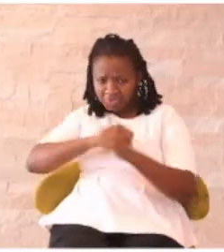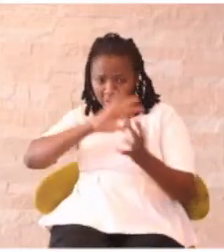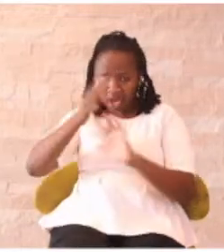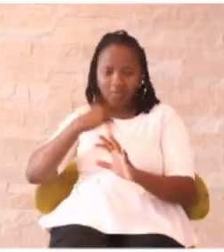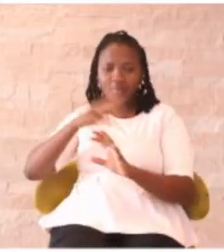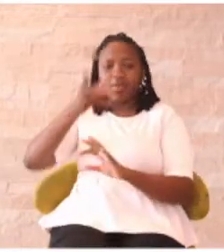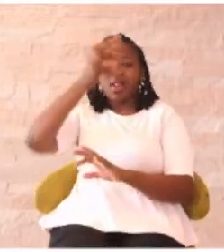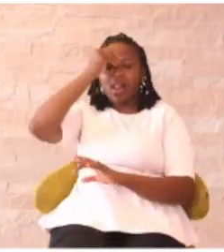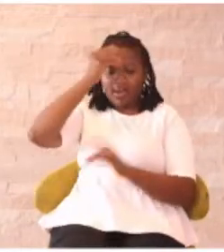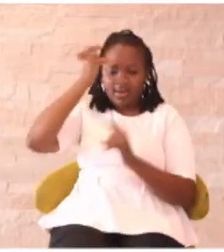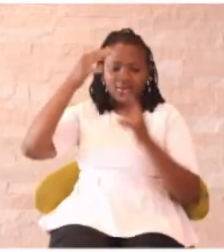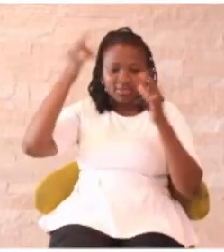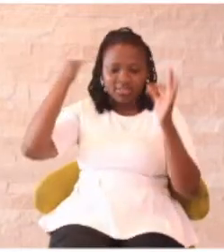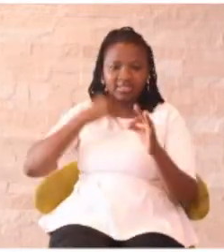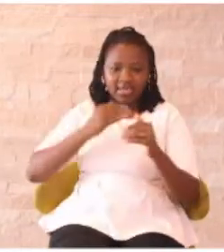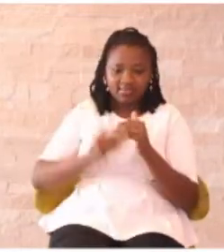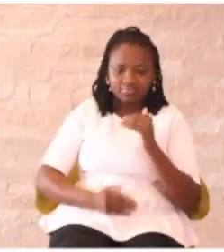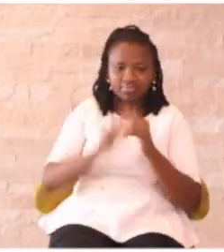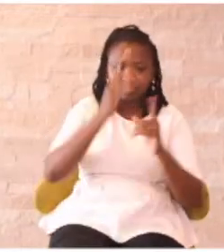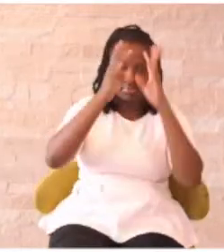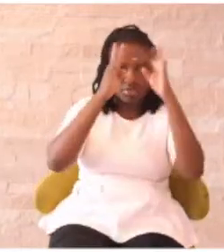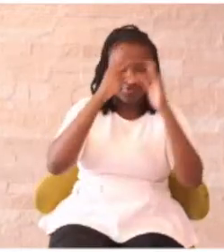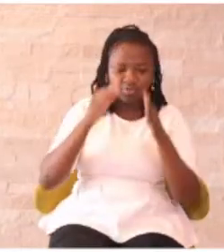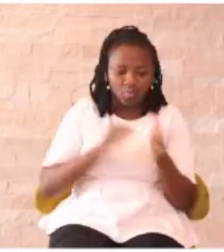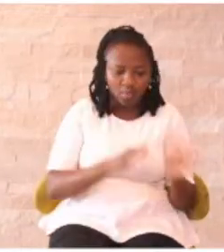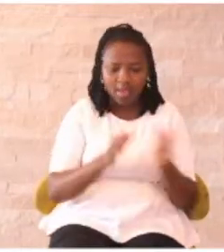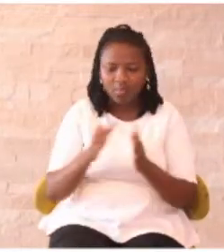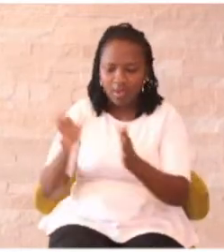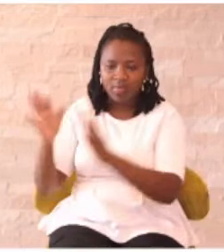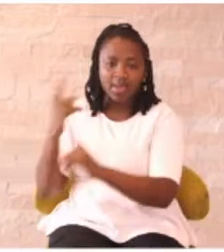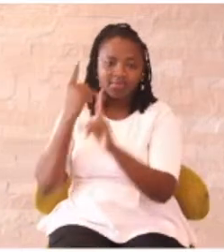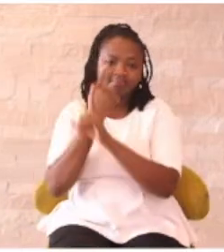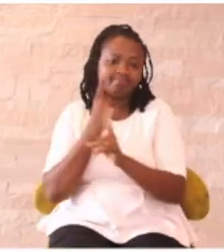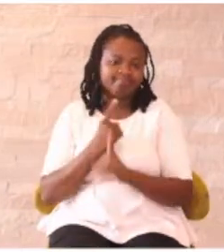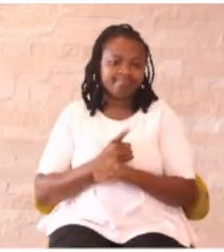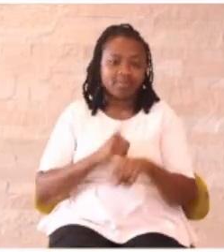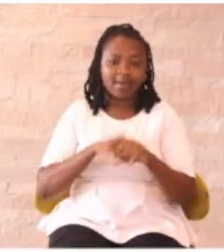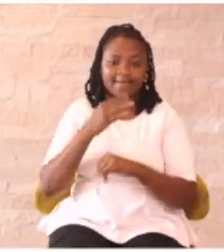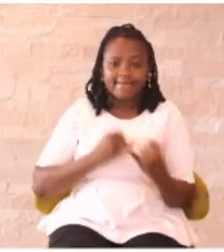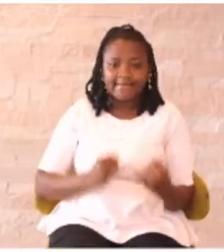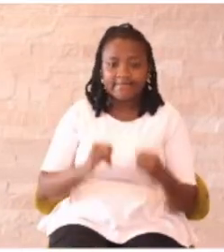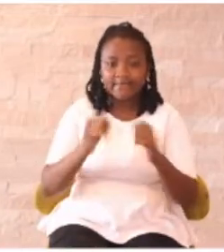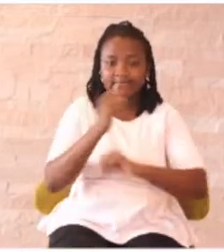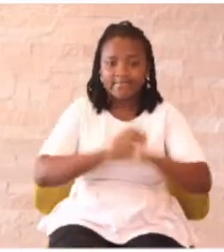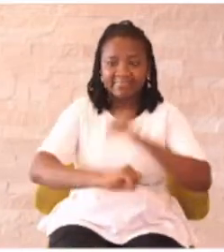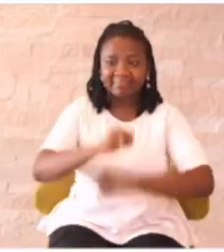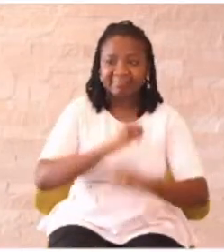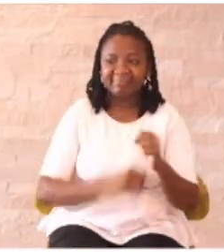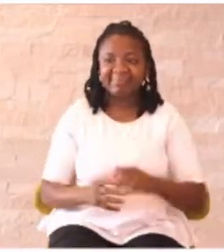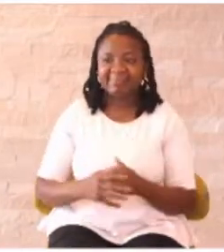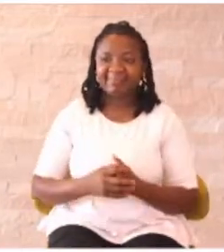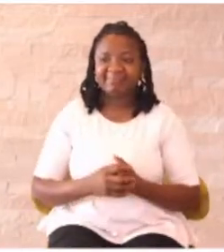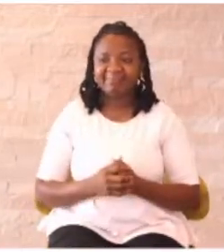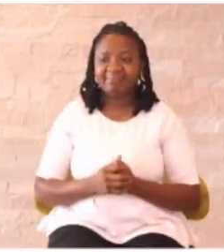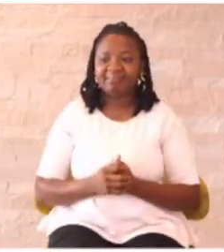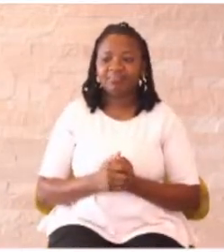the different innovations that we've brought on board while implementing our activities. So